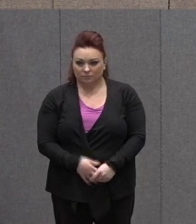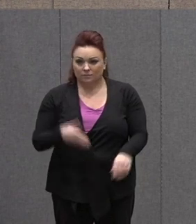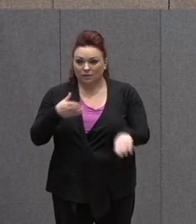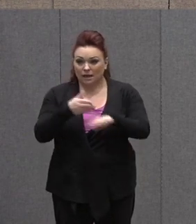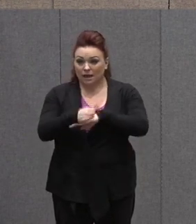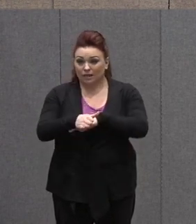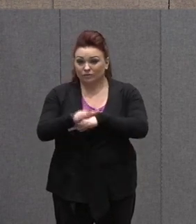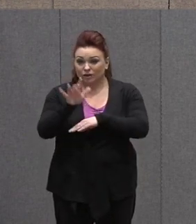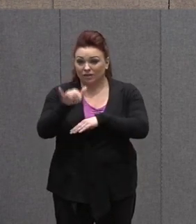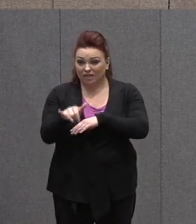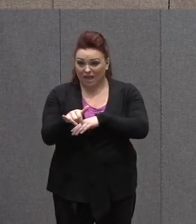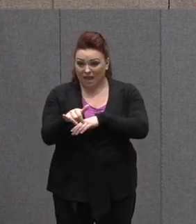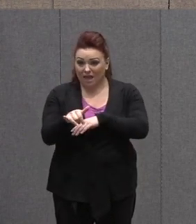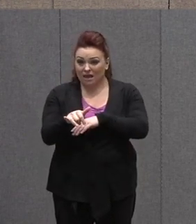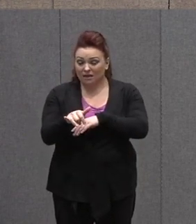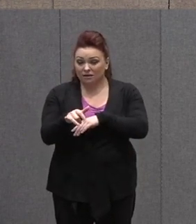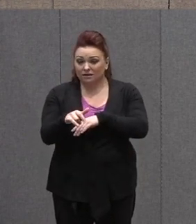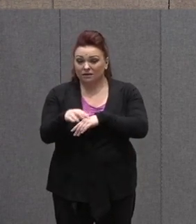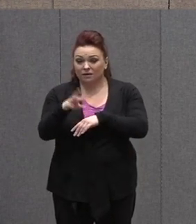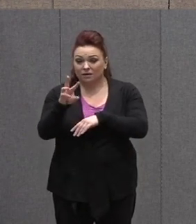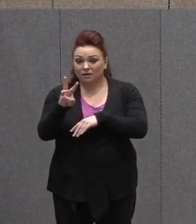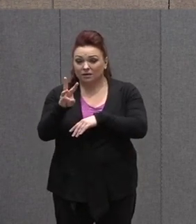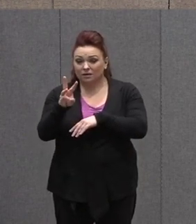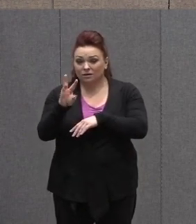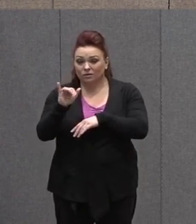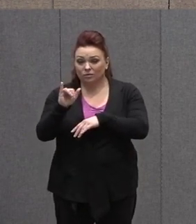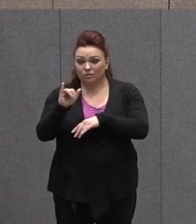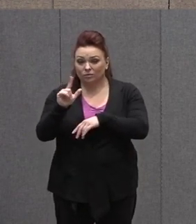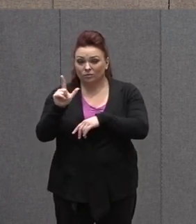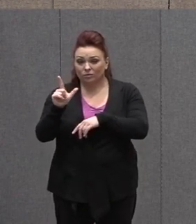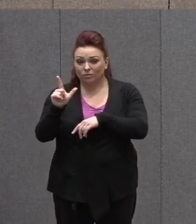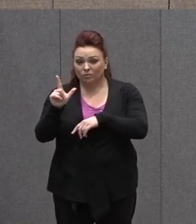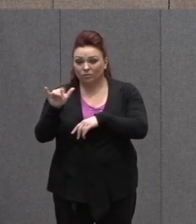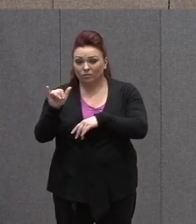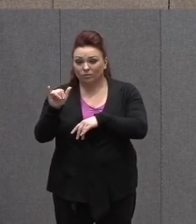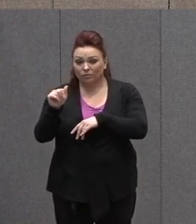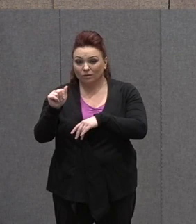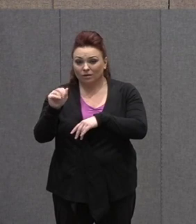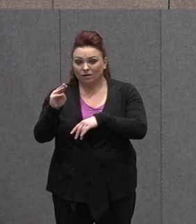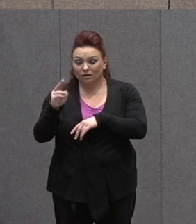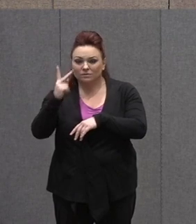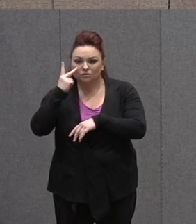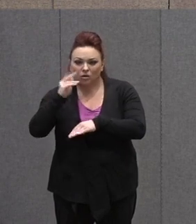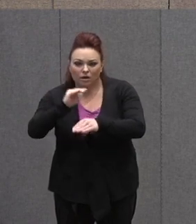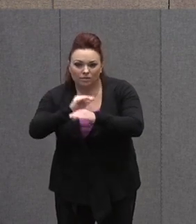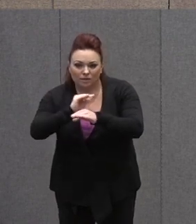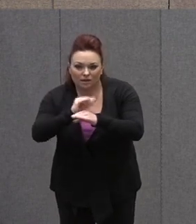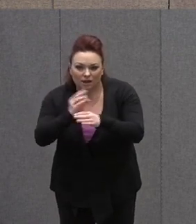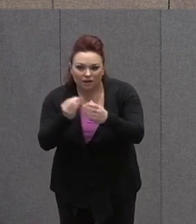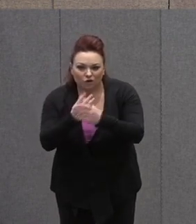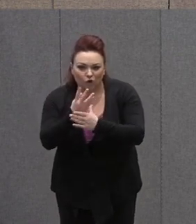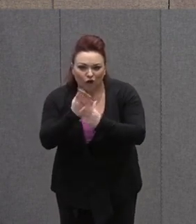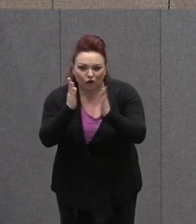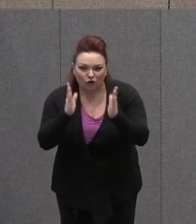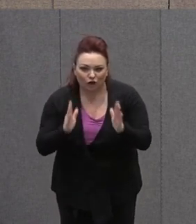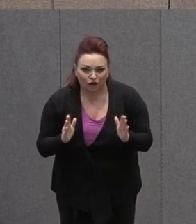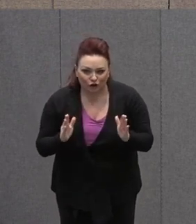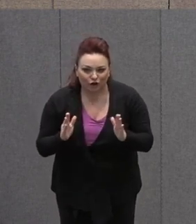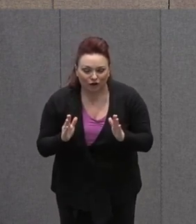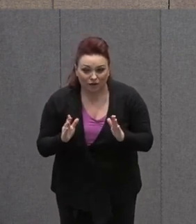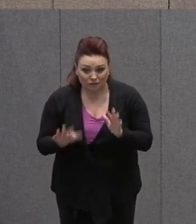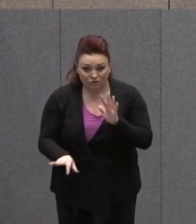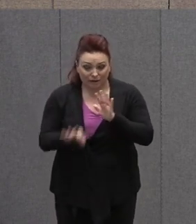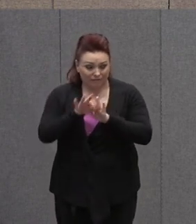After the festival, William saw the night gardener. So I found a picture of the